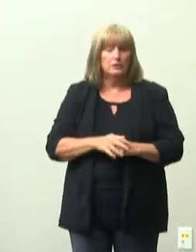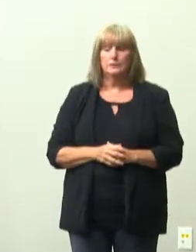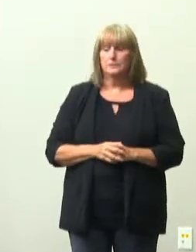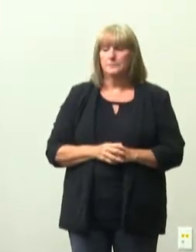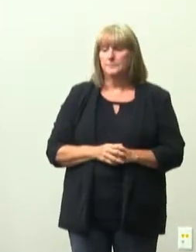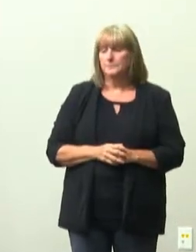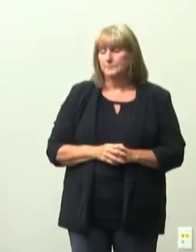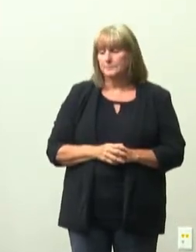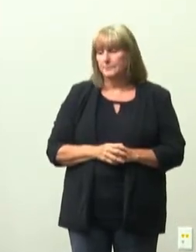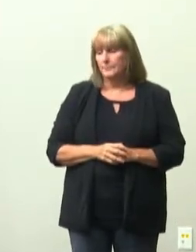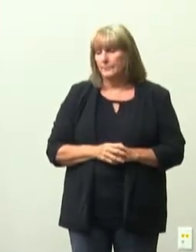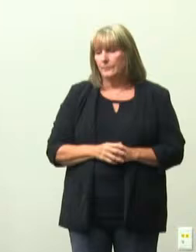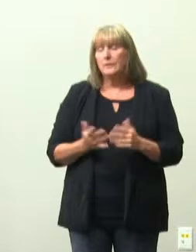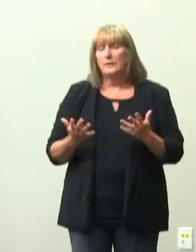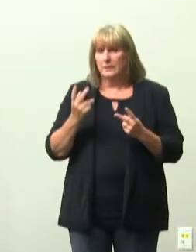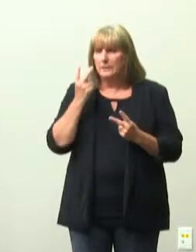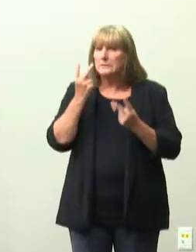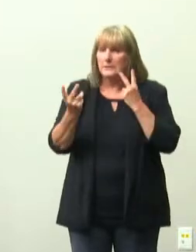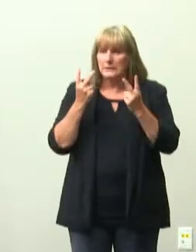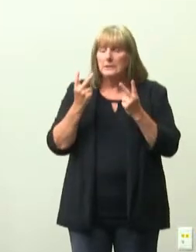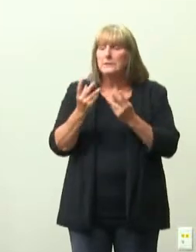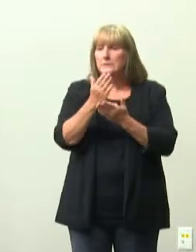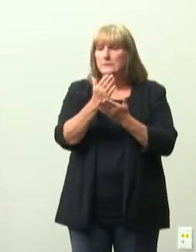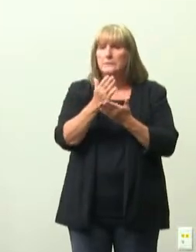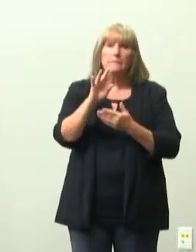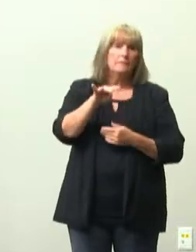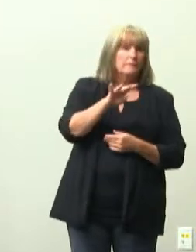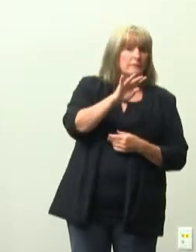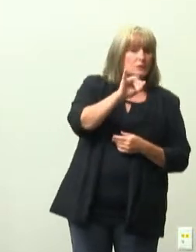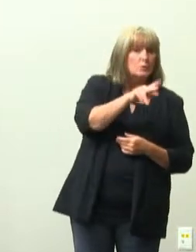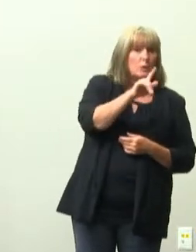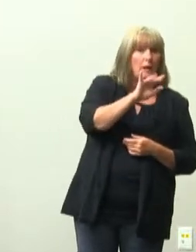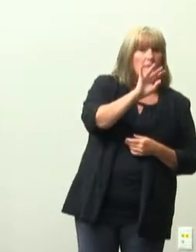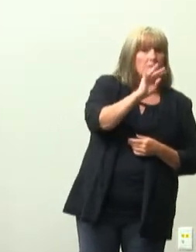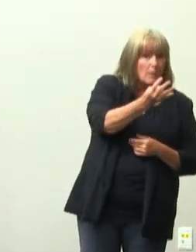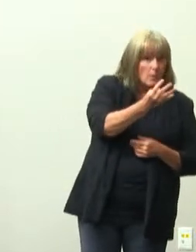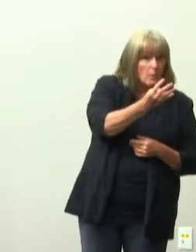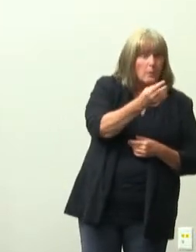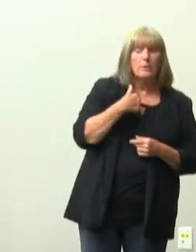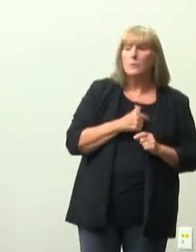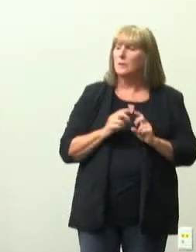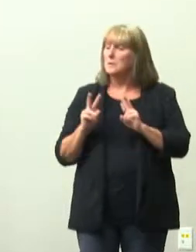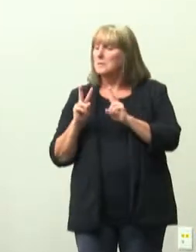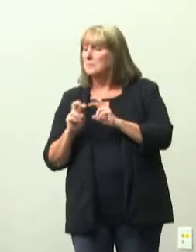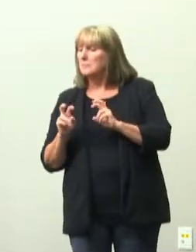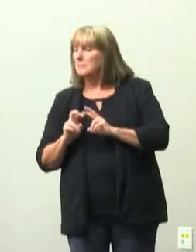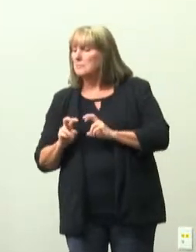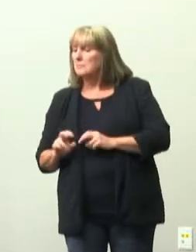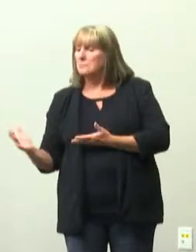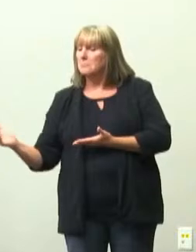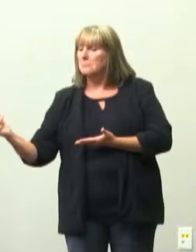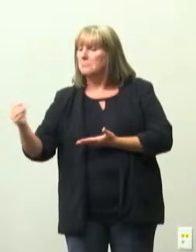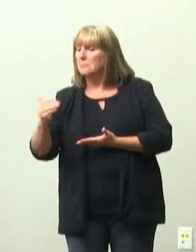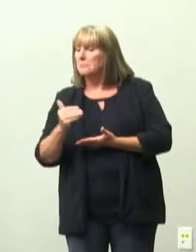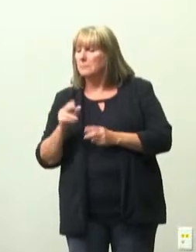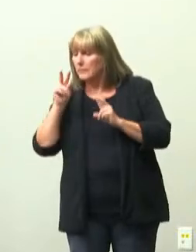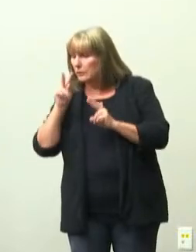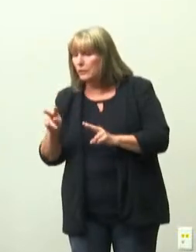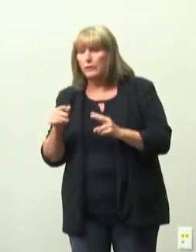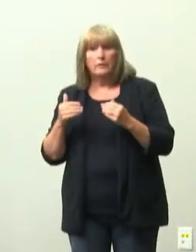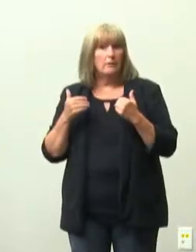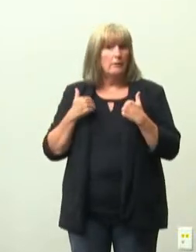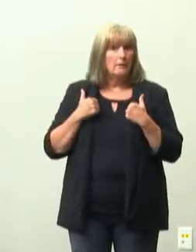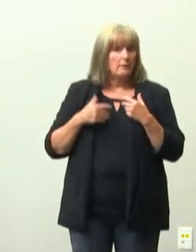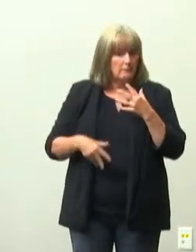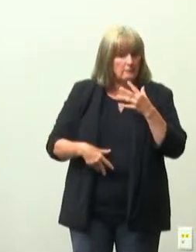go forward, we are seeing some from the 4th of July, and we've been analyzing all the data to look at if we